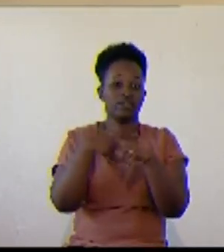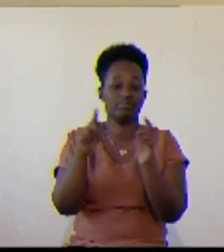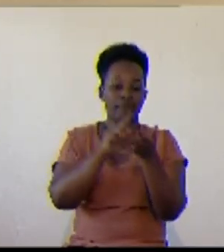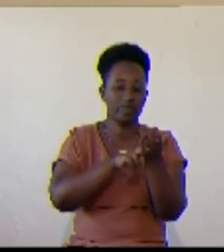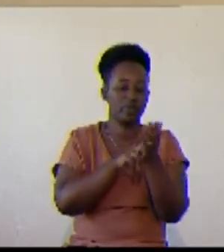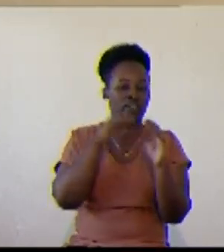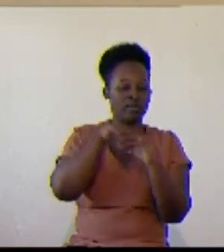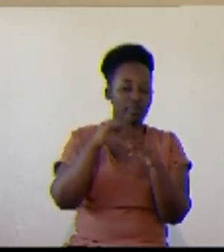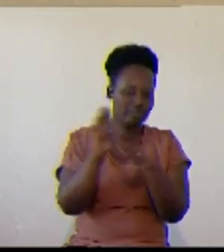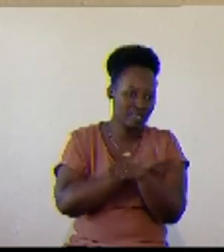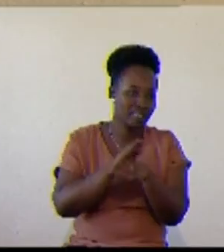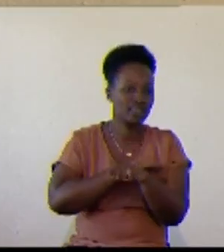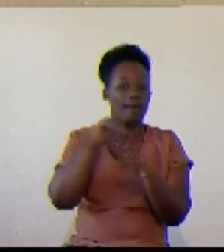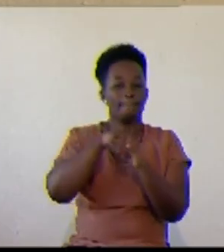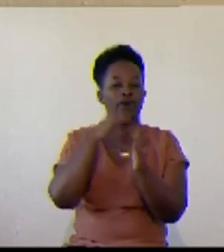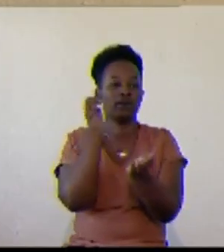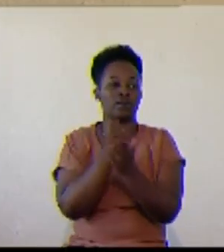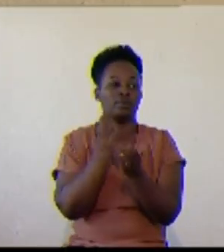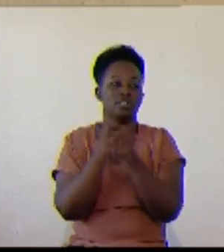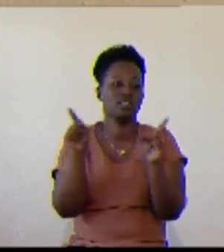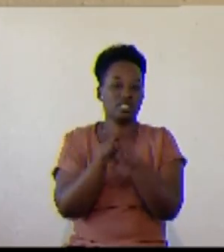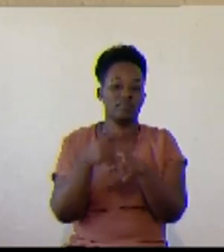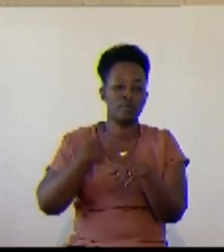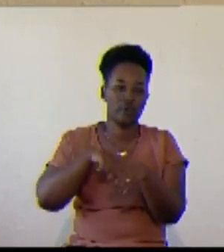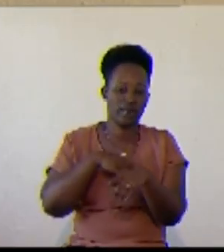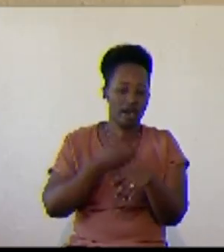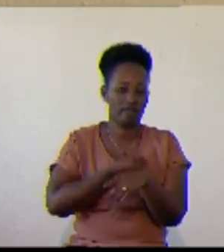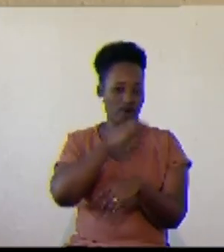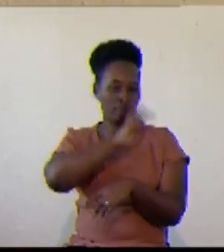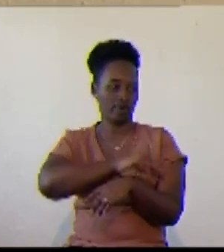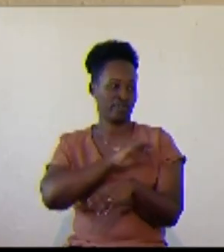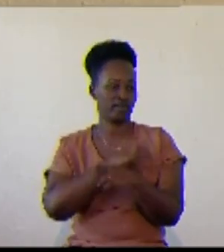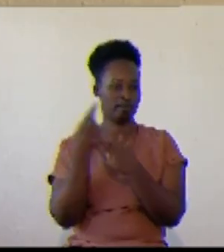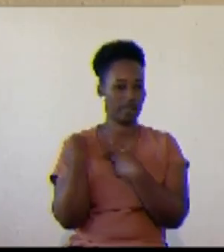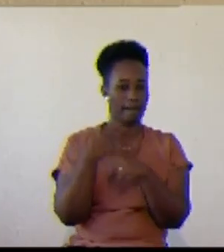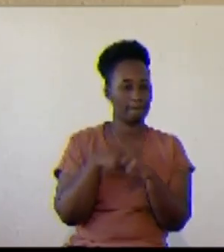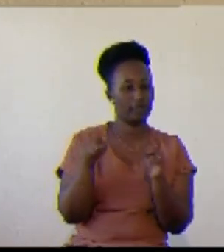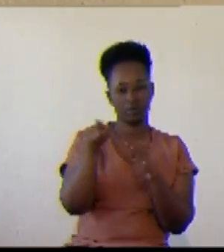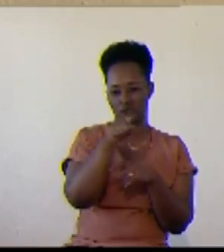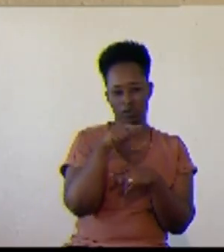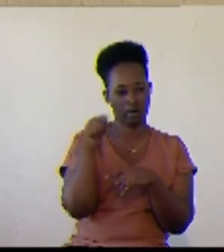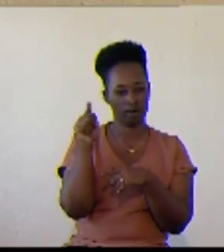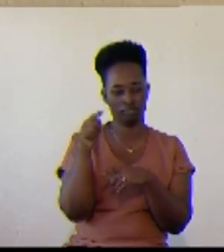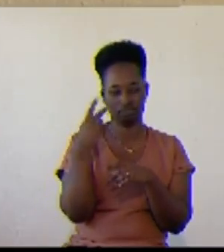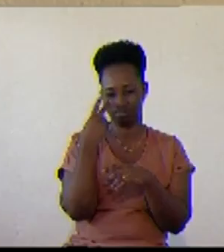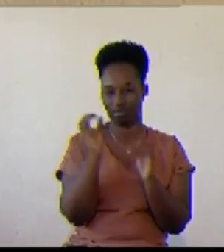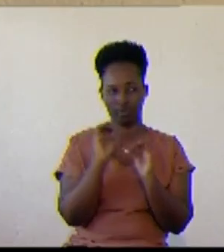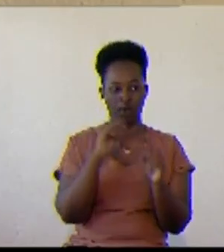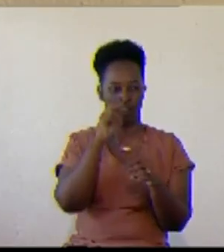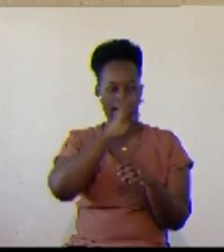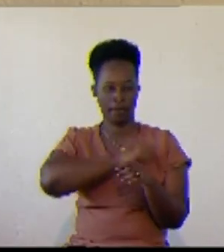in economics, while even we have the profit functions, but those ones we shall not go to, we shall not look at them.